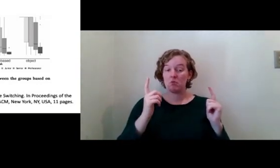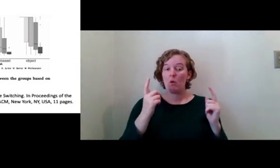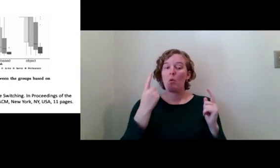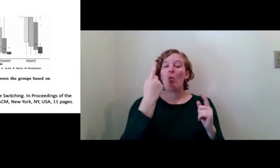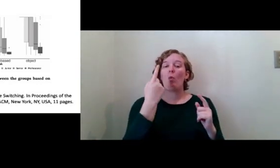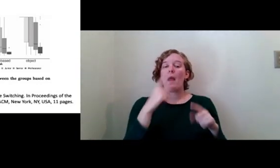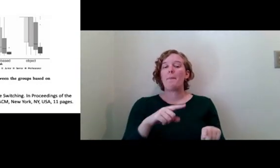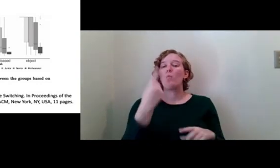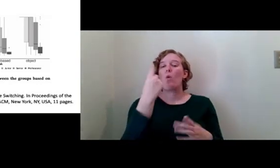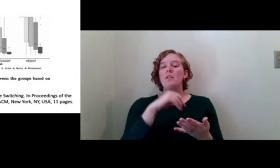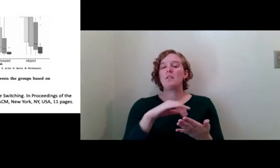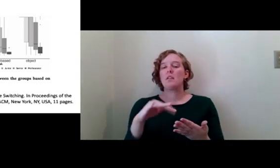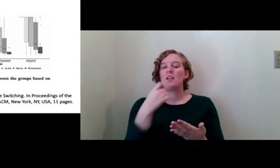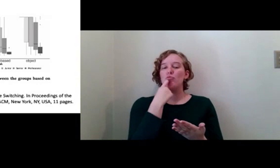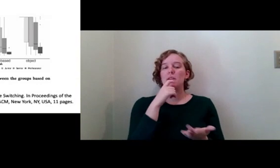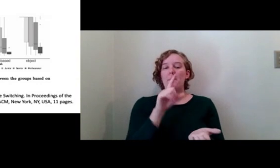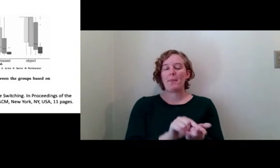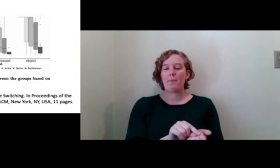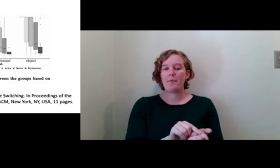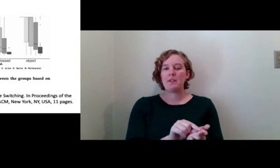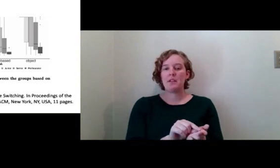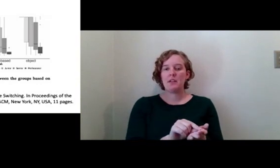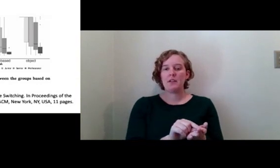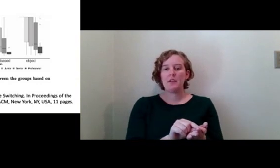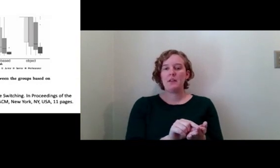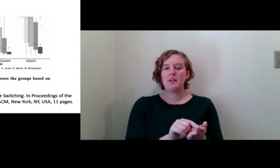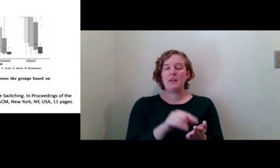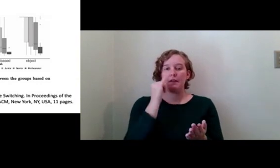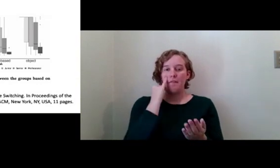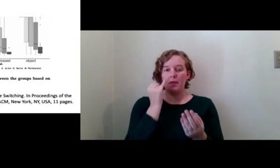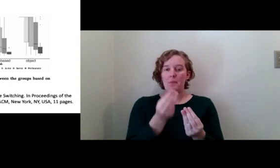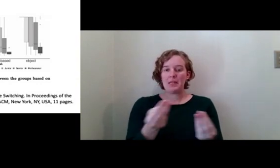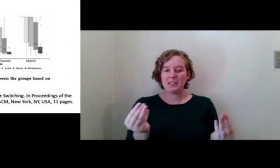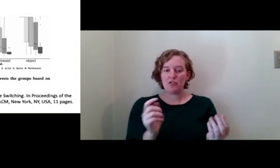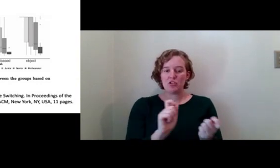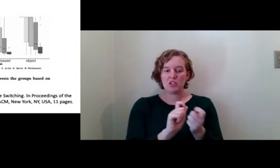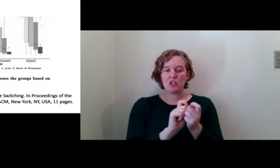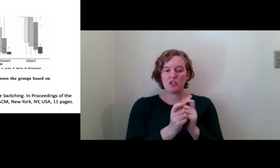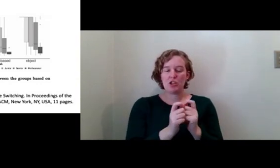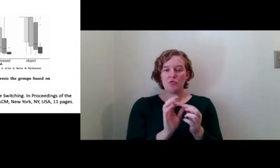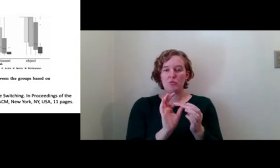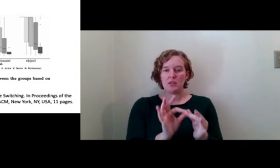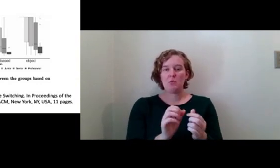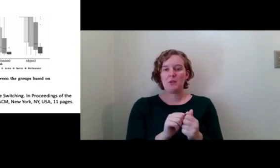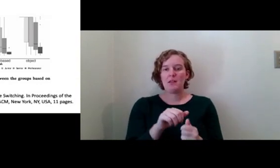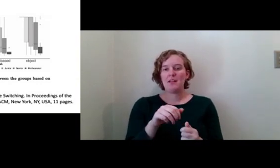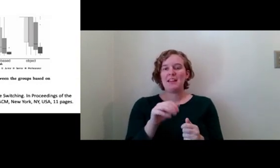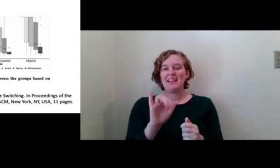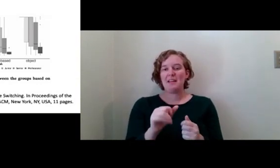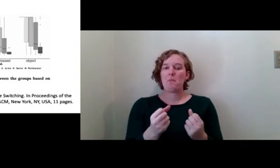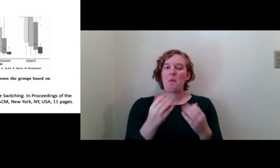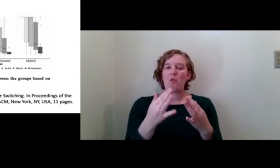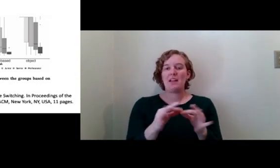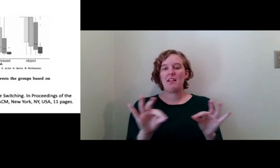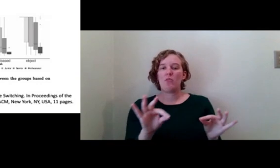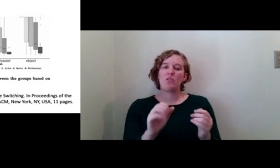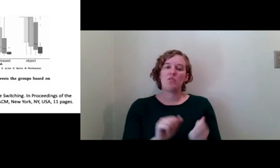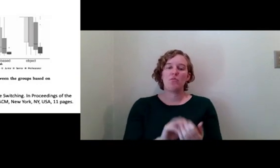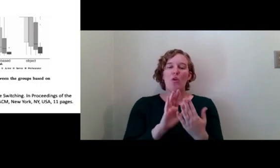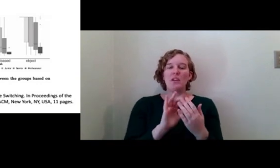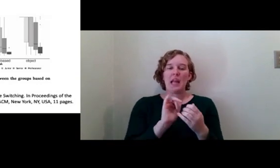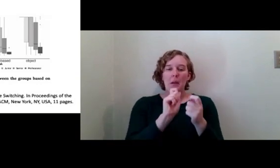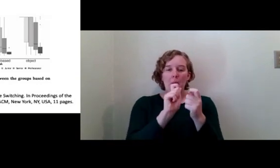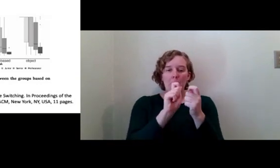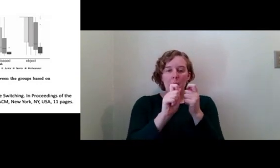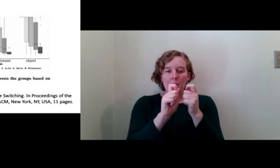that was published recently, if you adjust the materials in terms of this polyglot approach, you can make small little changes to